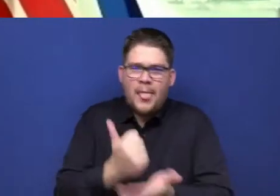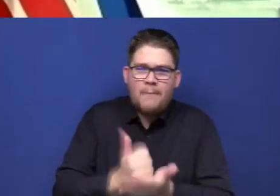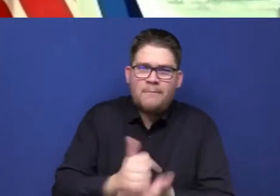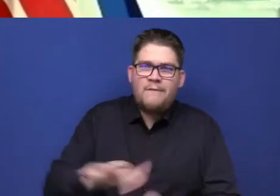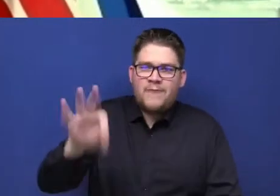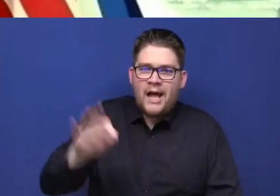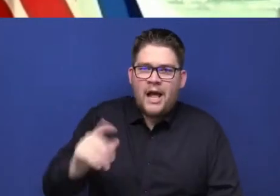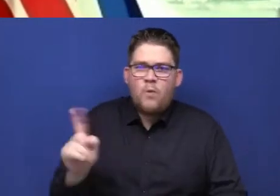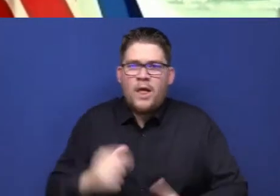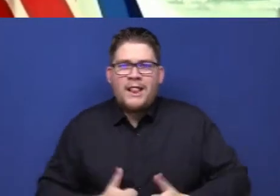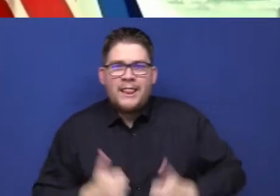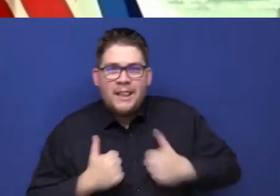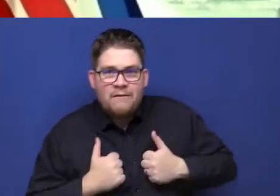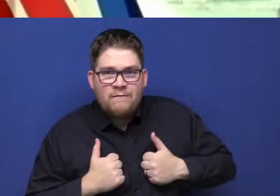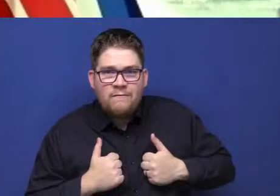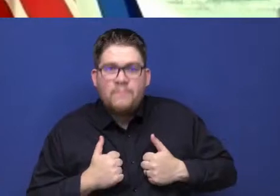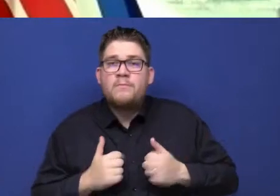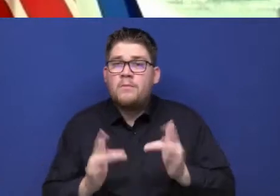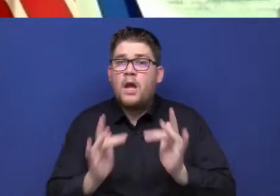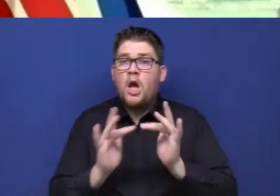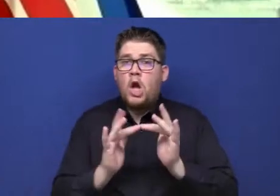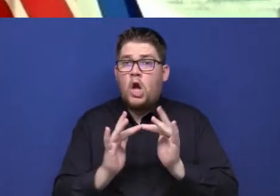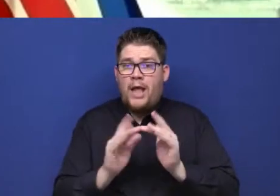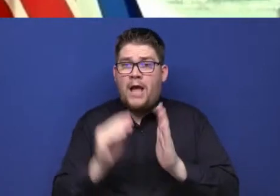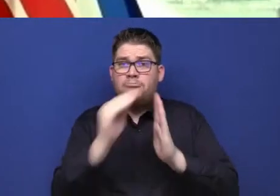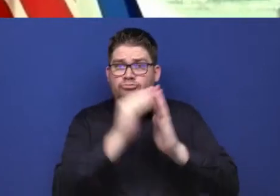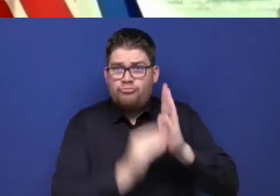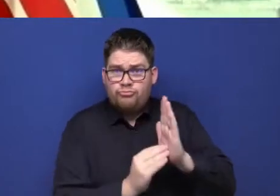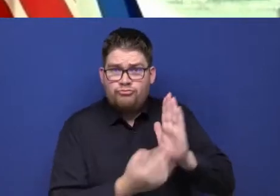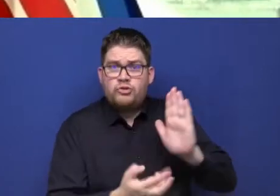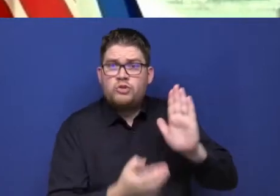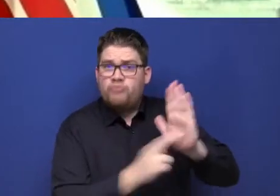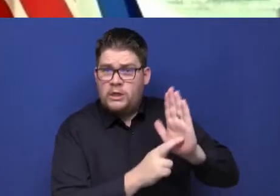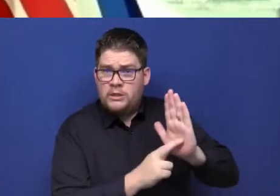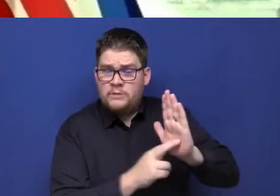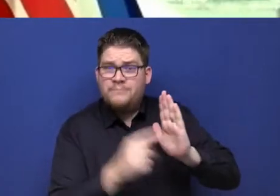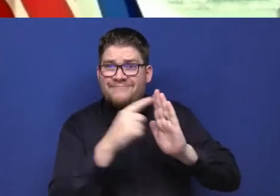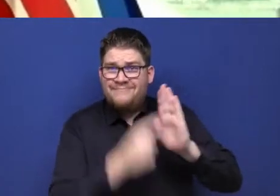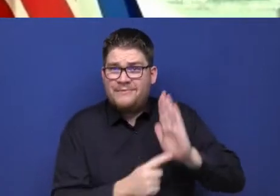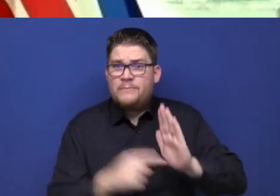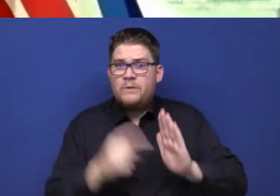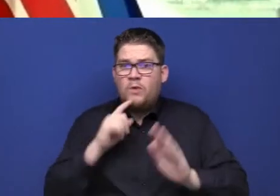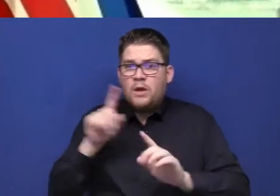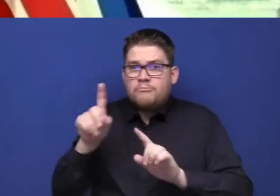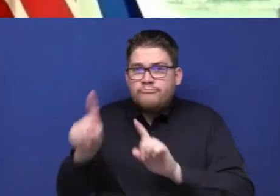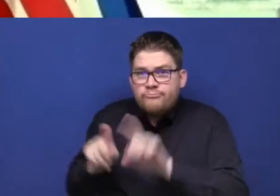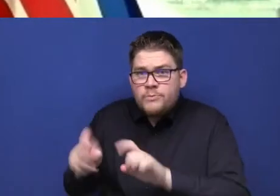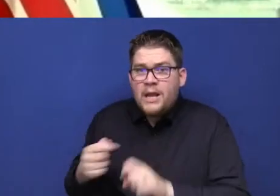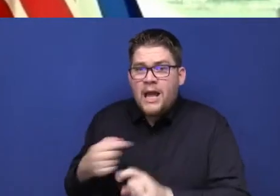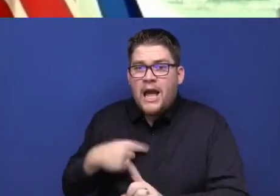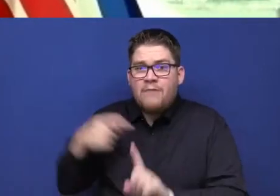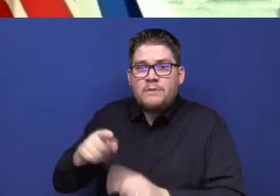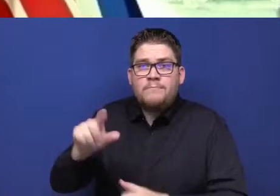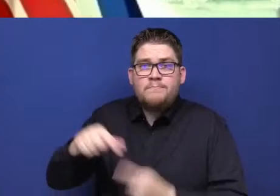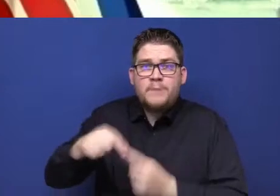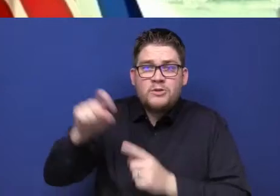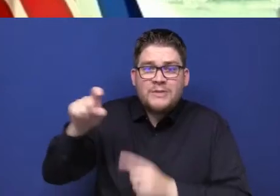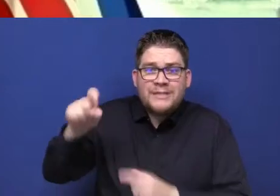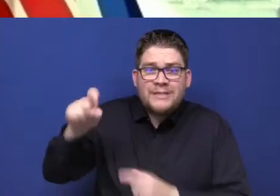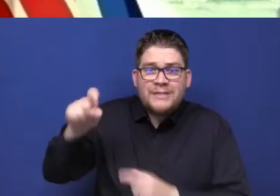particular medications, and all of those things are made available. The supports in terms of accommodation will